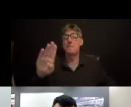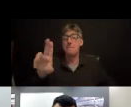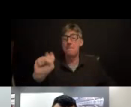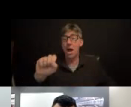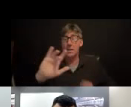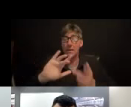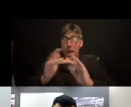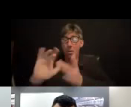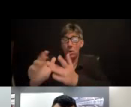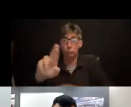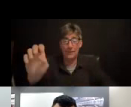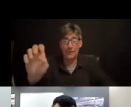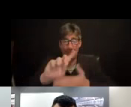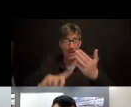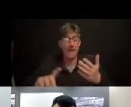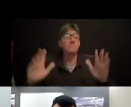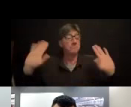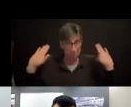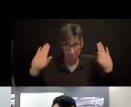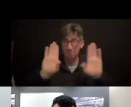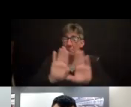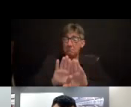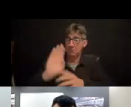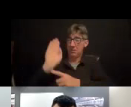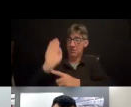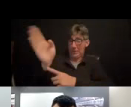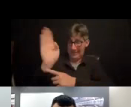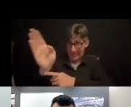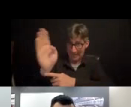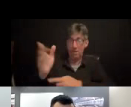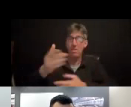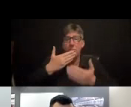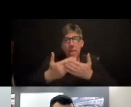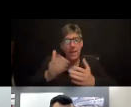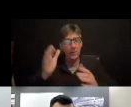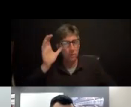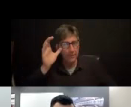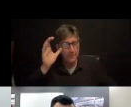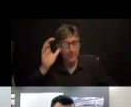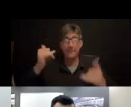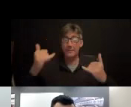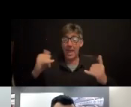everyone, for taking the time to listen. I will now hand it back over for Q&A.